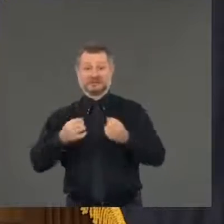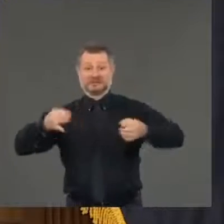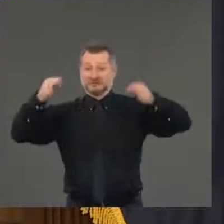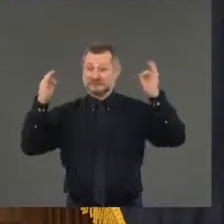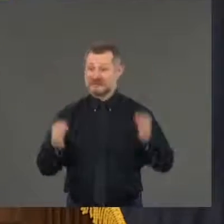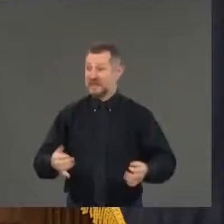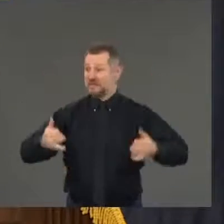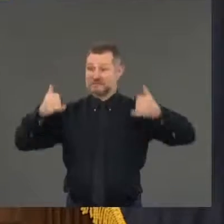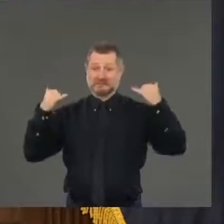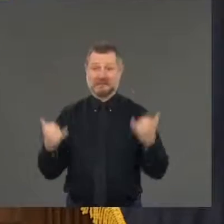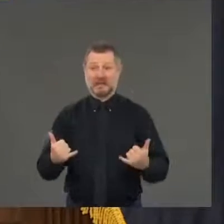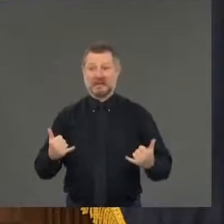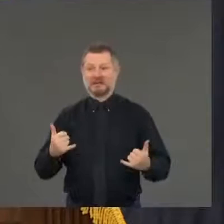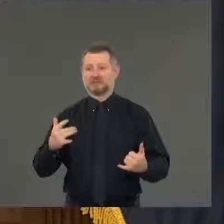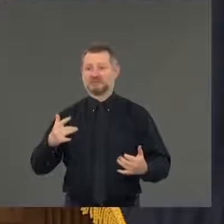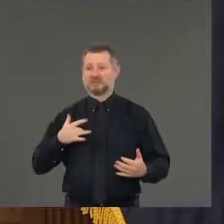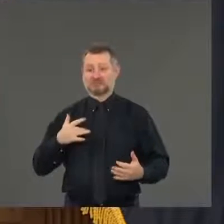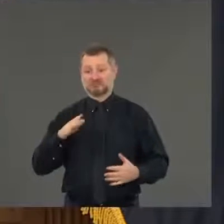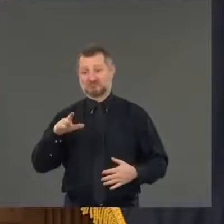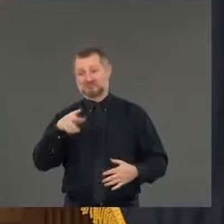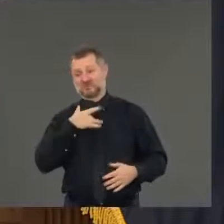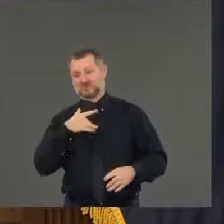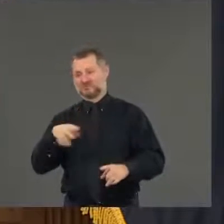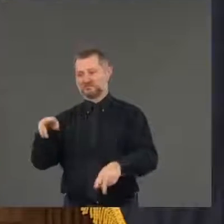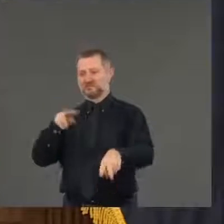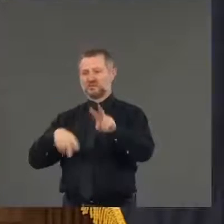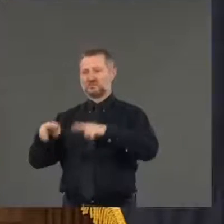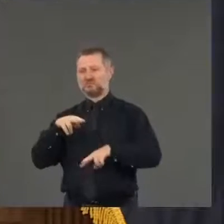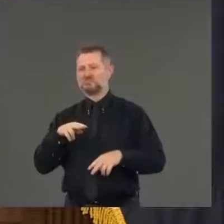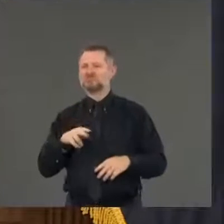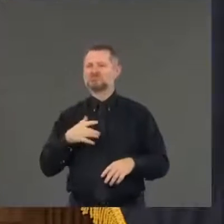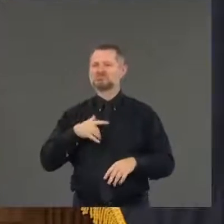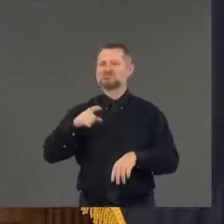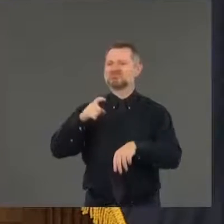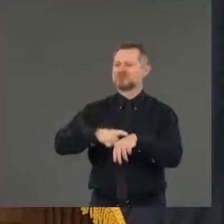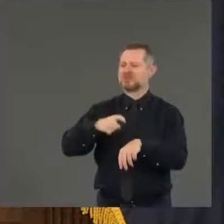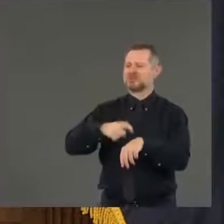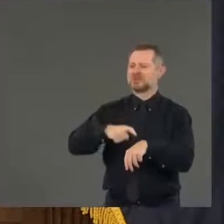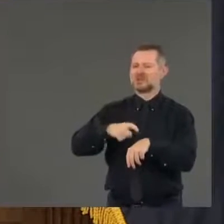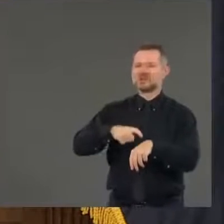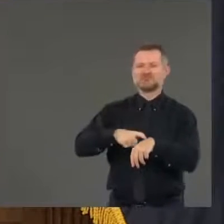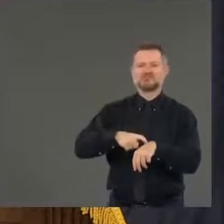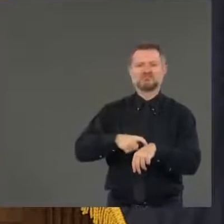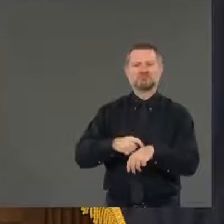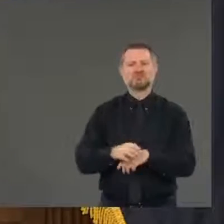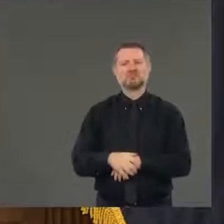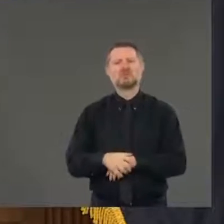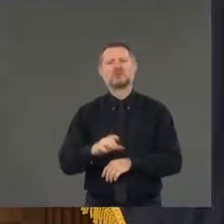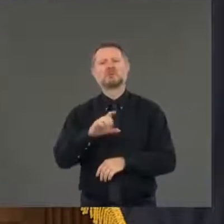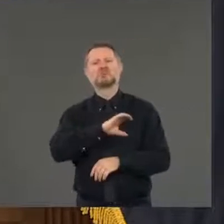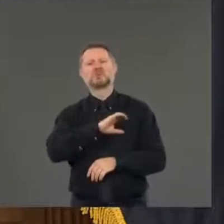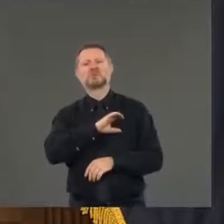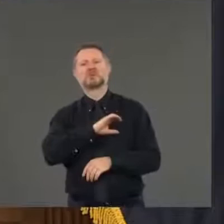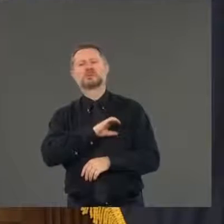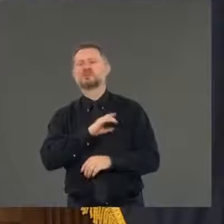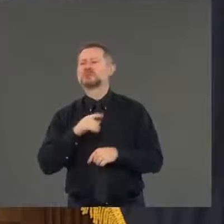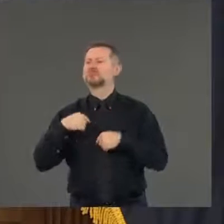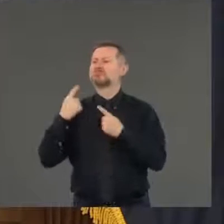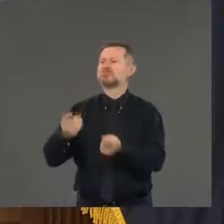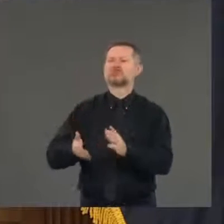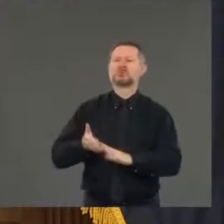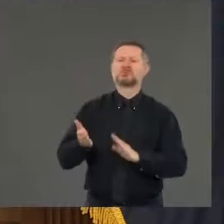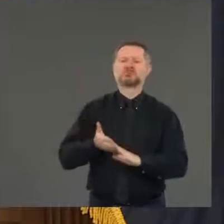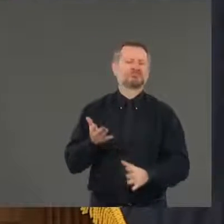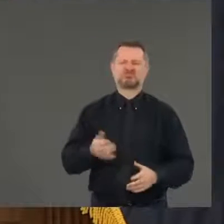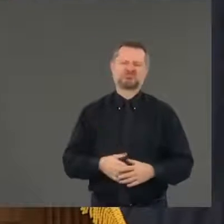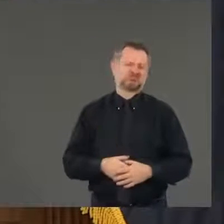frankly, from my point of view, long overdue, this police model does not work. It doesn't